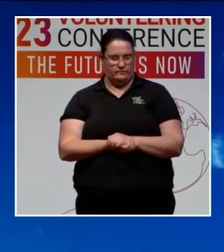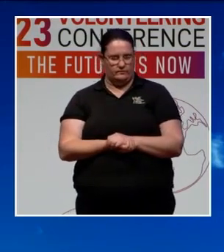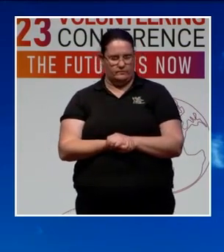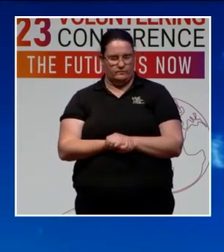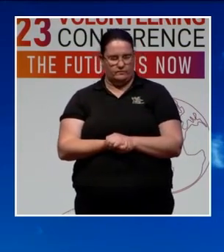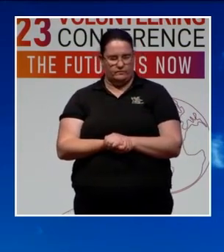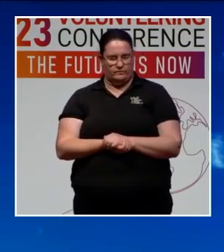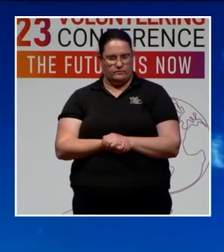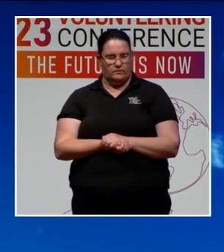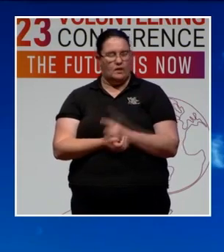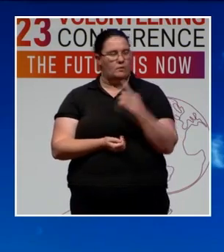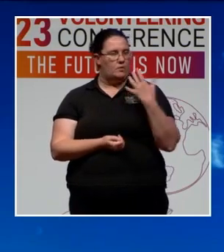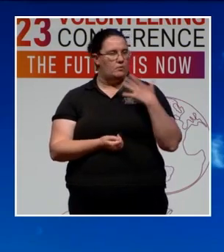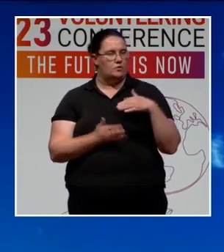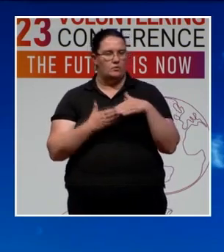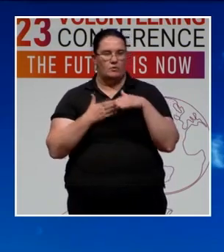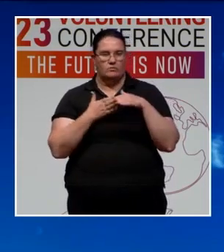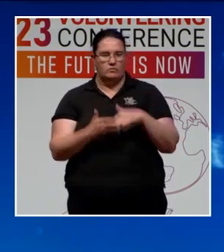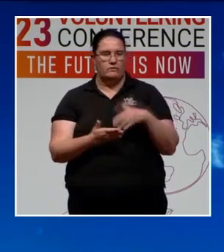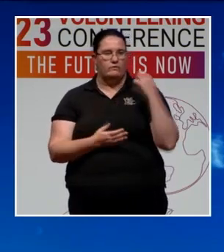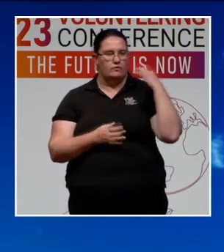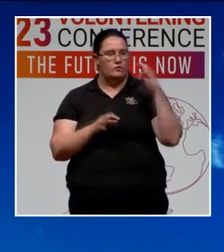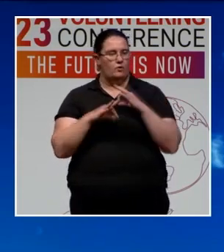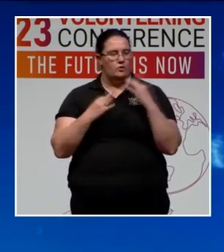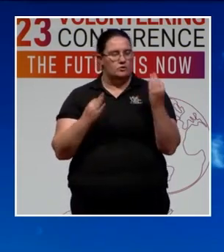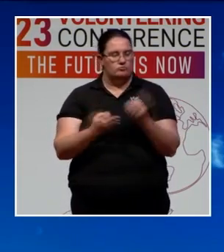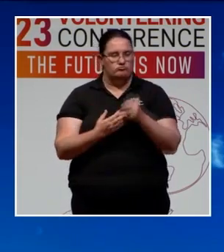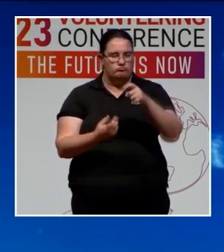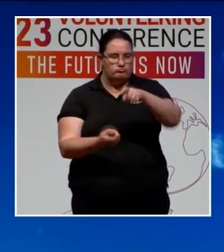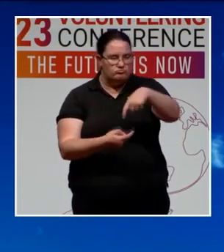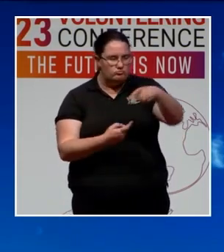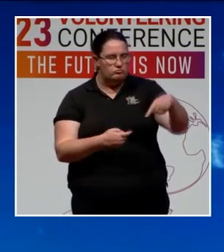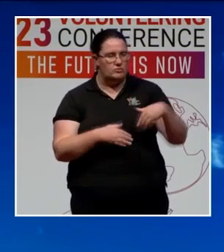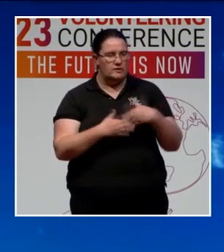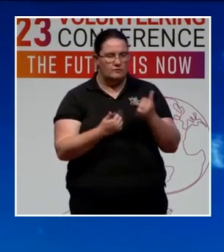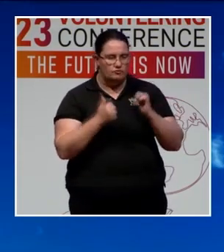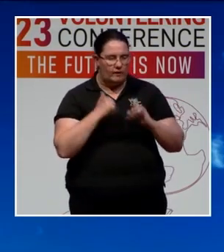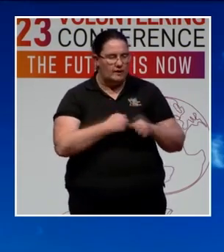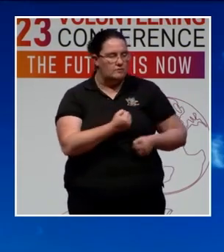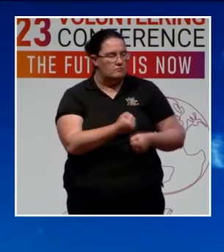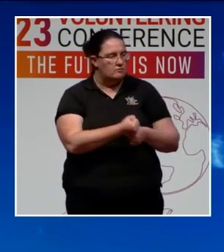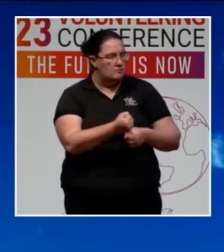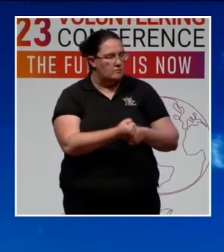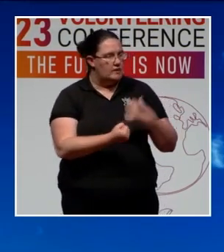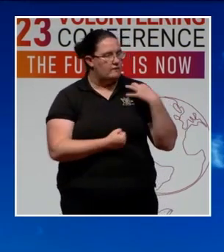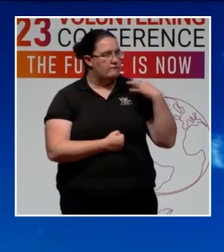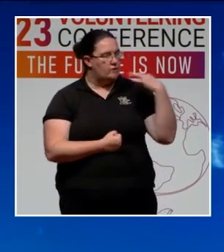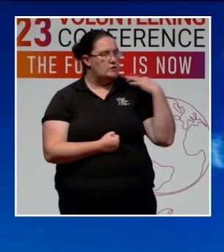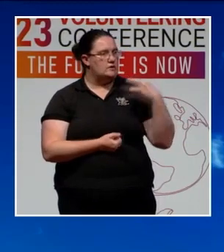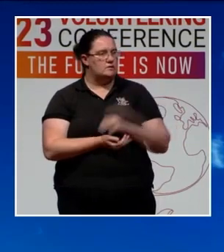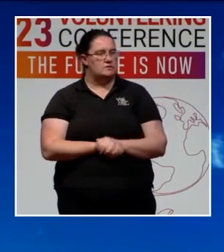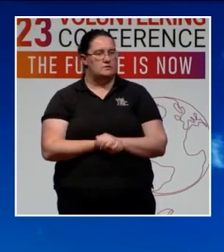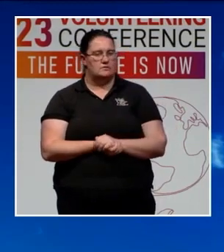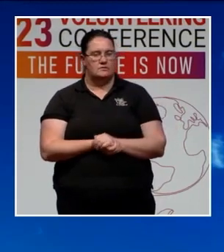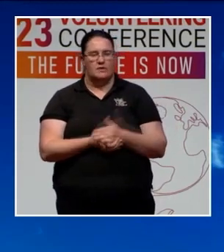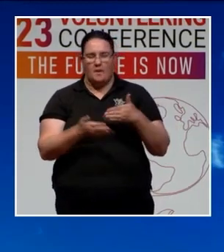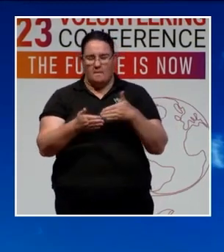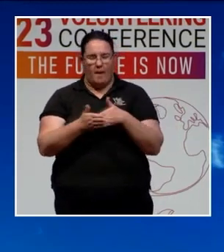effectively recruit, train, support, and retain volunteers, and to break down barriers to